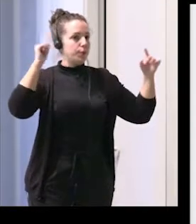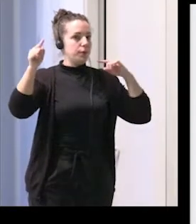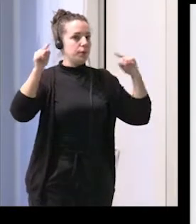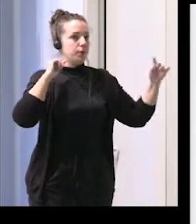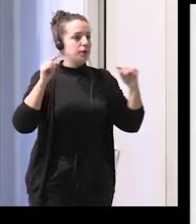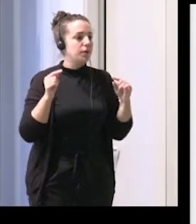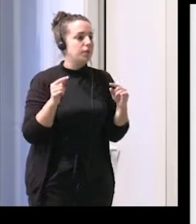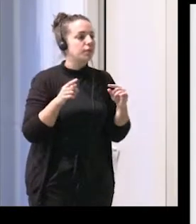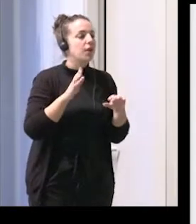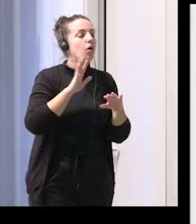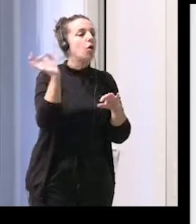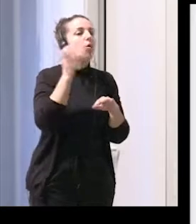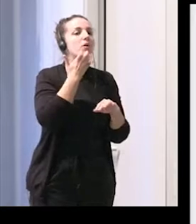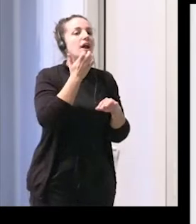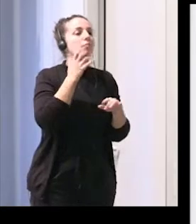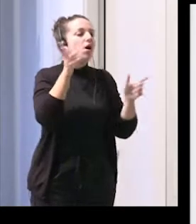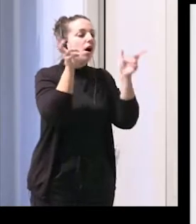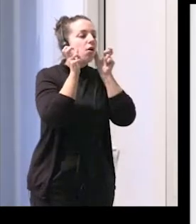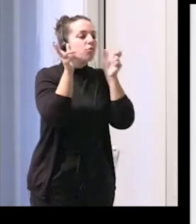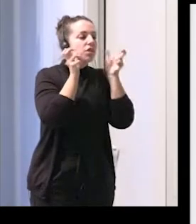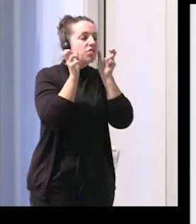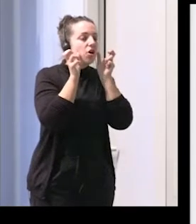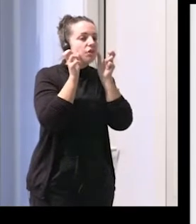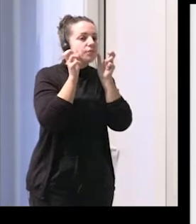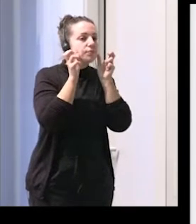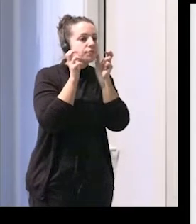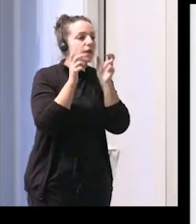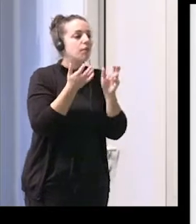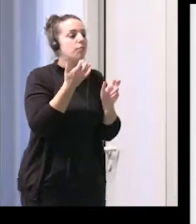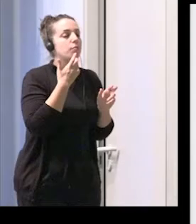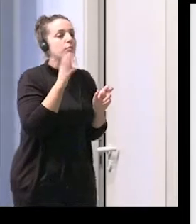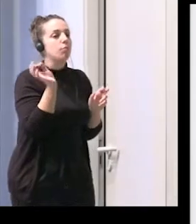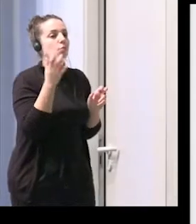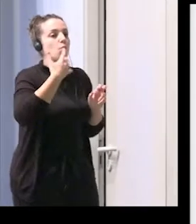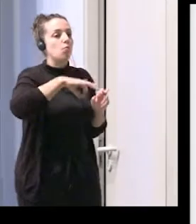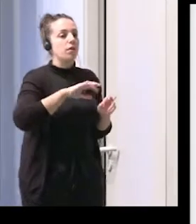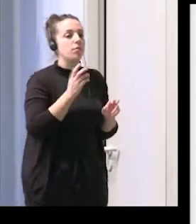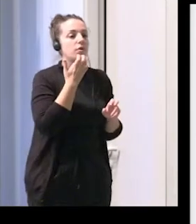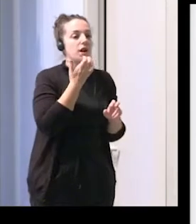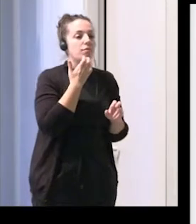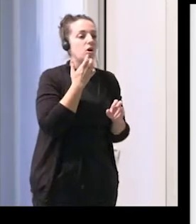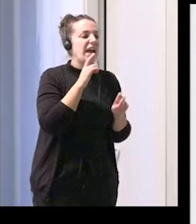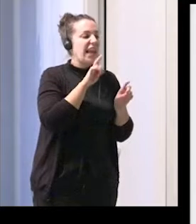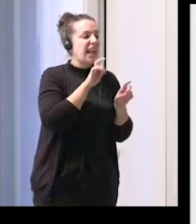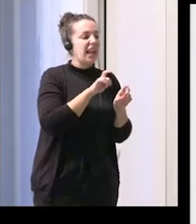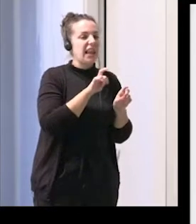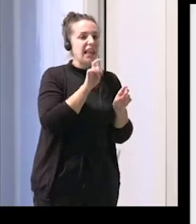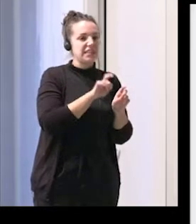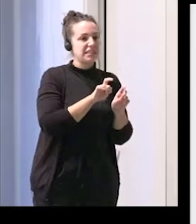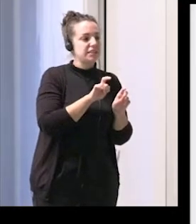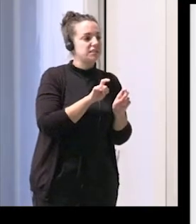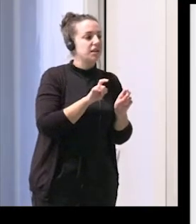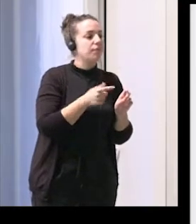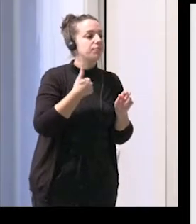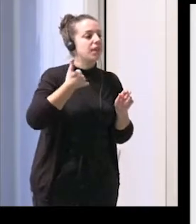hearing, we put trains of clicks into their ears, and we get a response through all